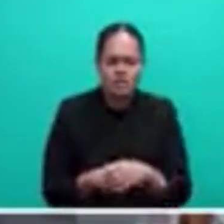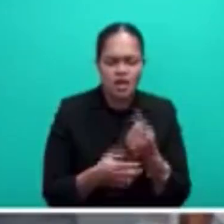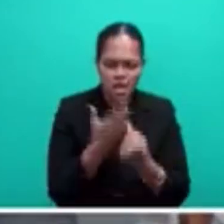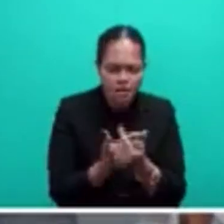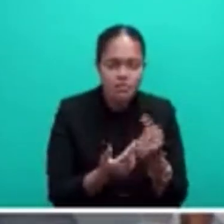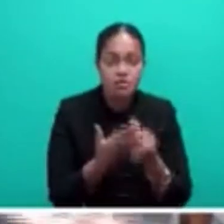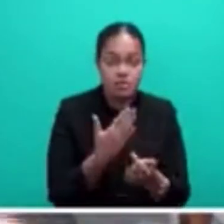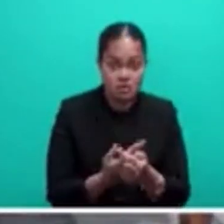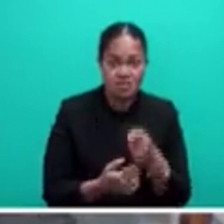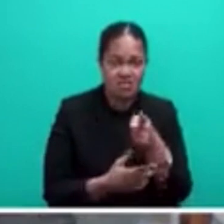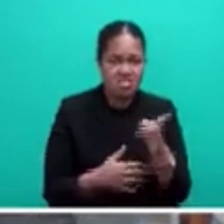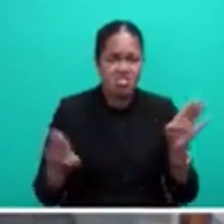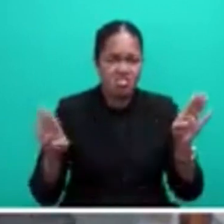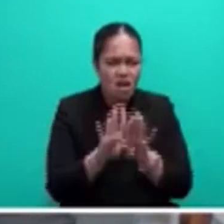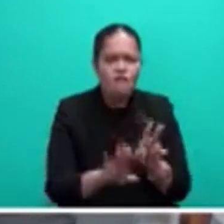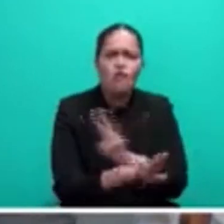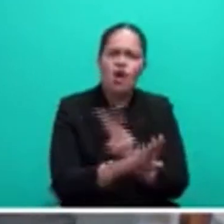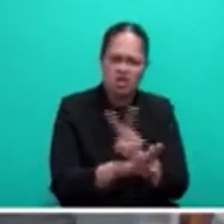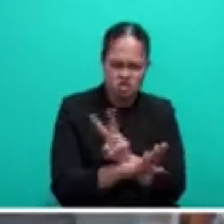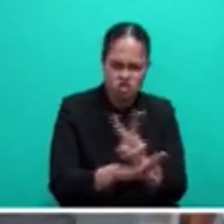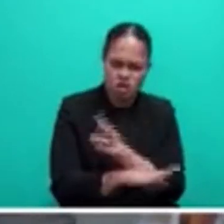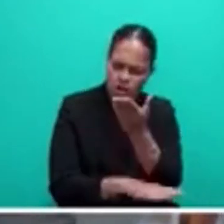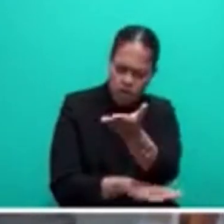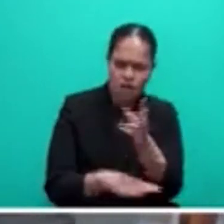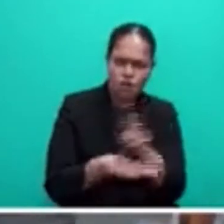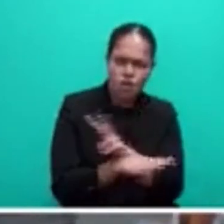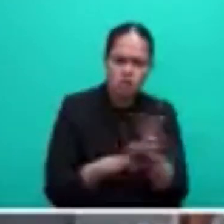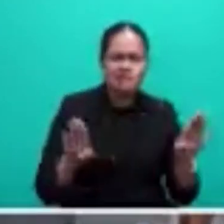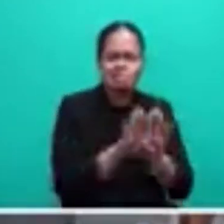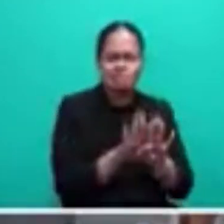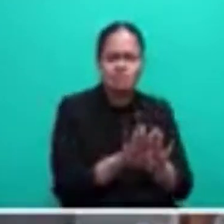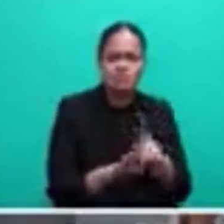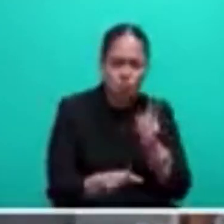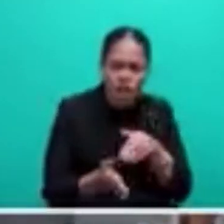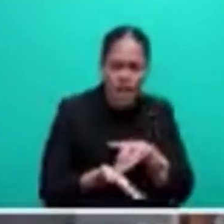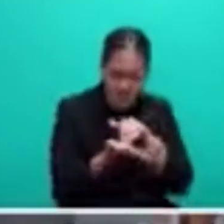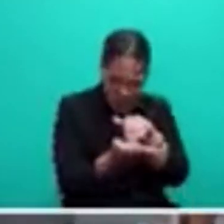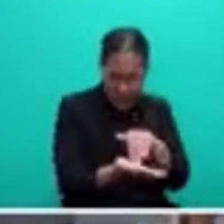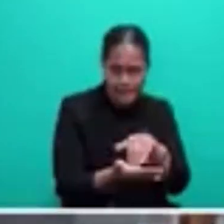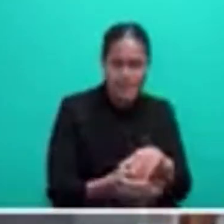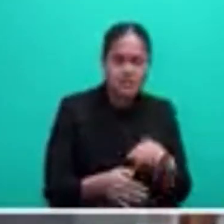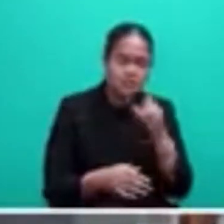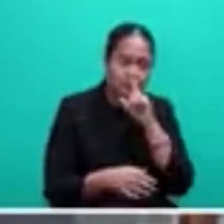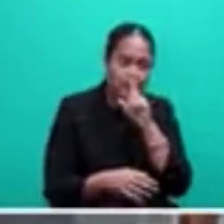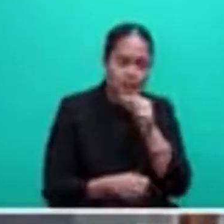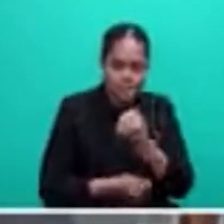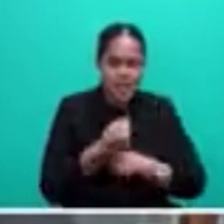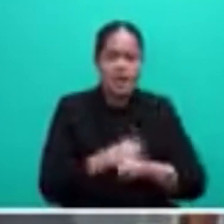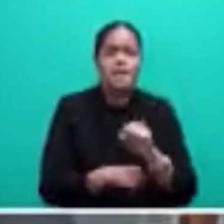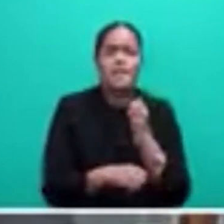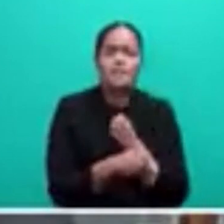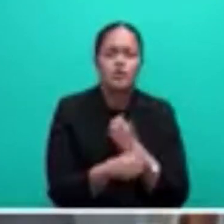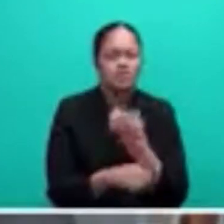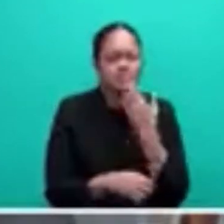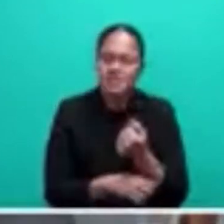In fact, they shut down the vocational colleges that are supposed to be helping our people to become employed. So some self-reflection